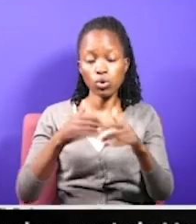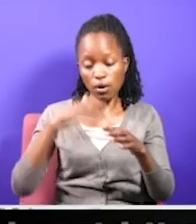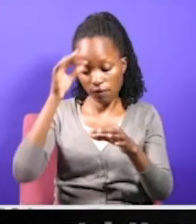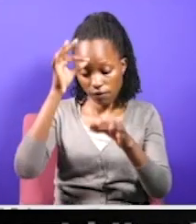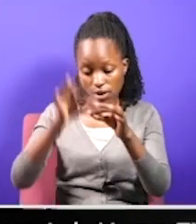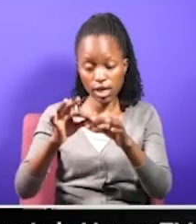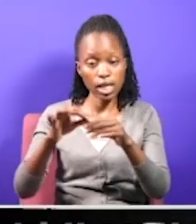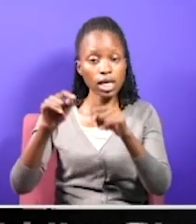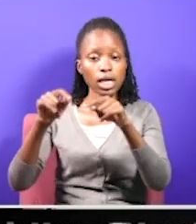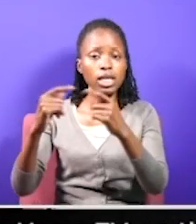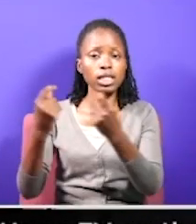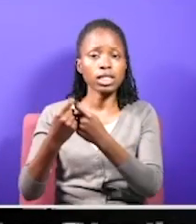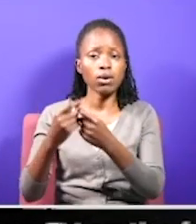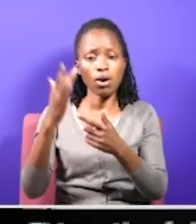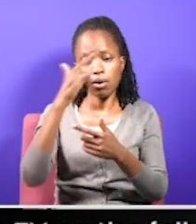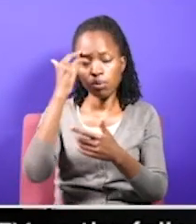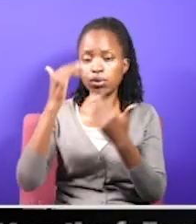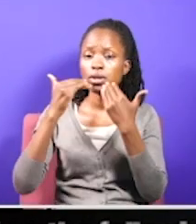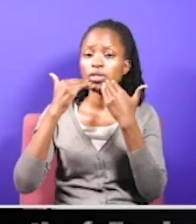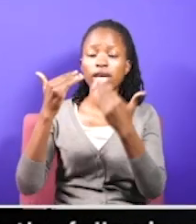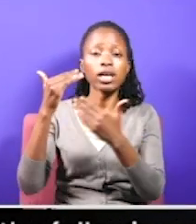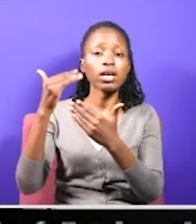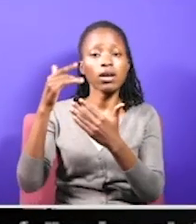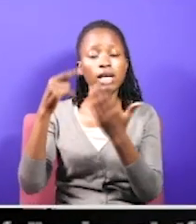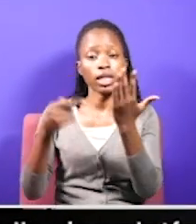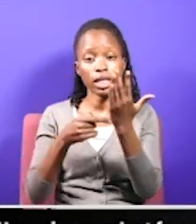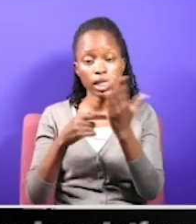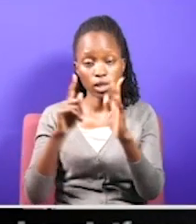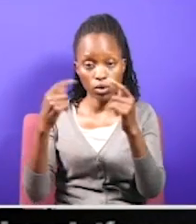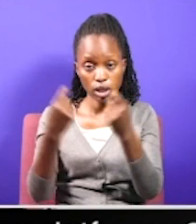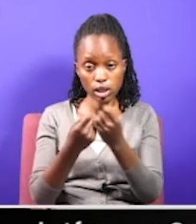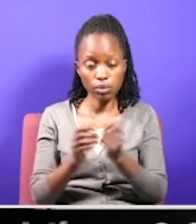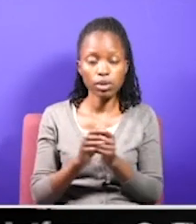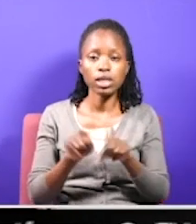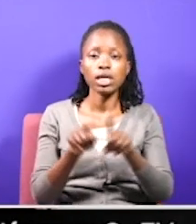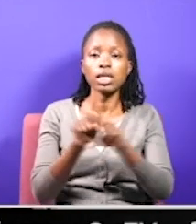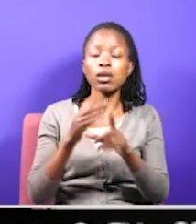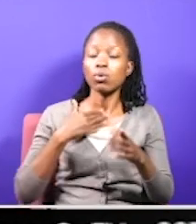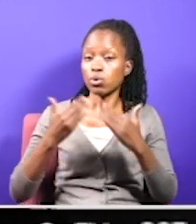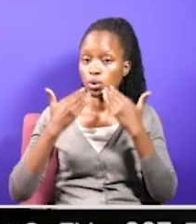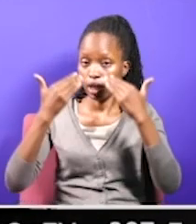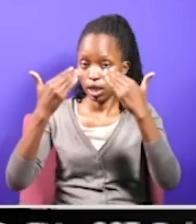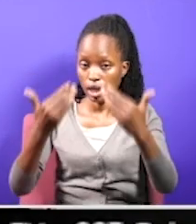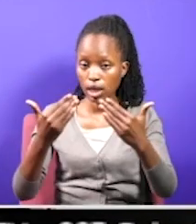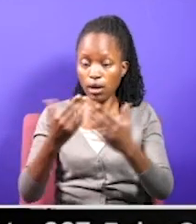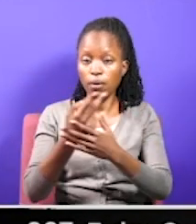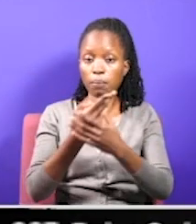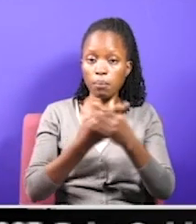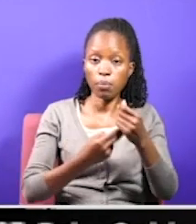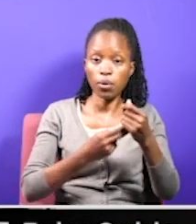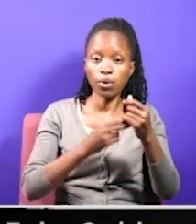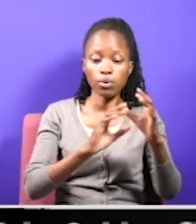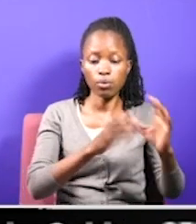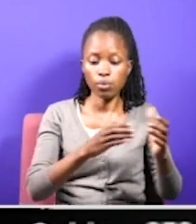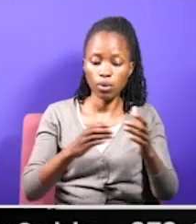this team. We thank our technical teams. And indeed, we thank our both houses of